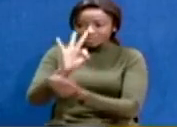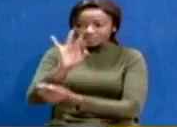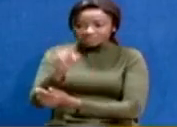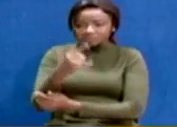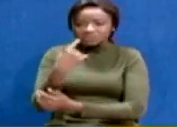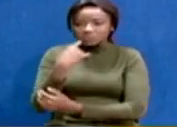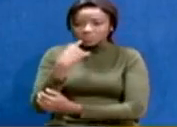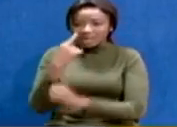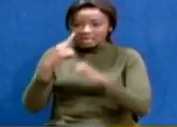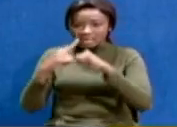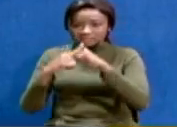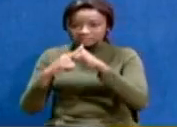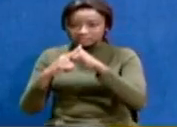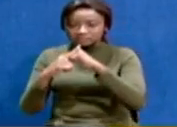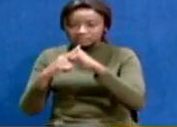3,106 out of the